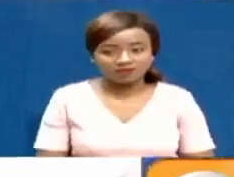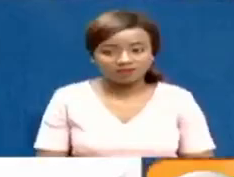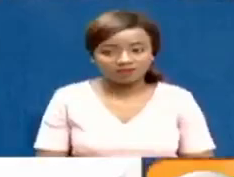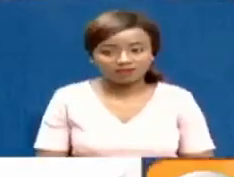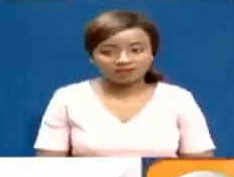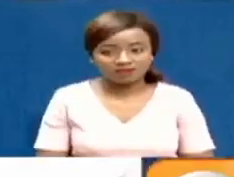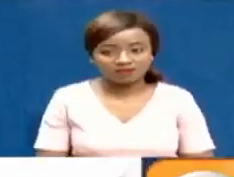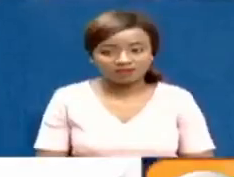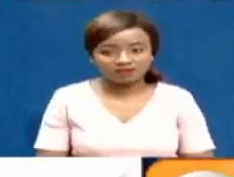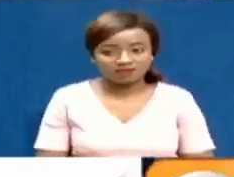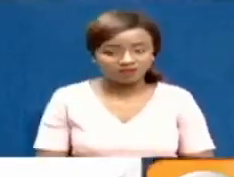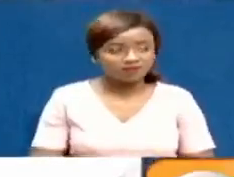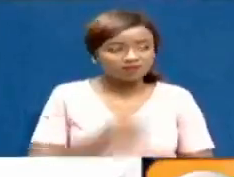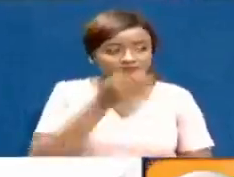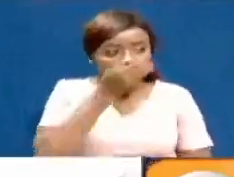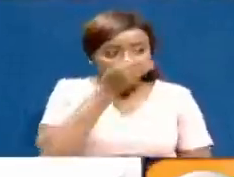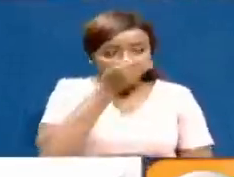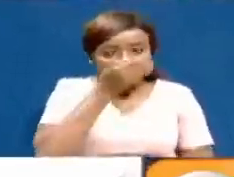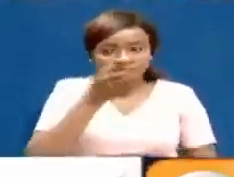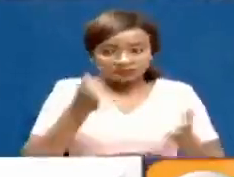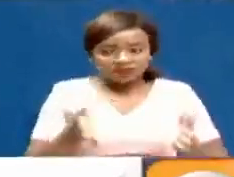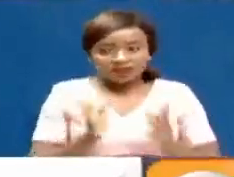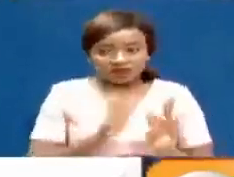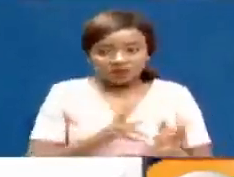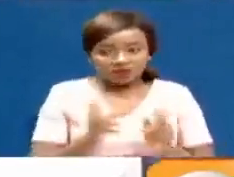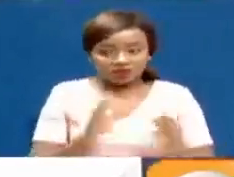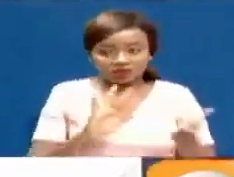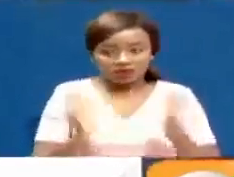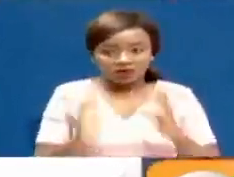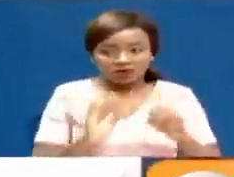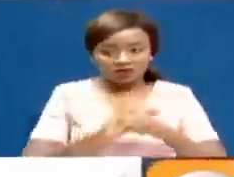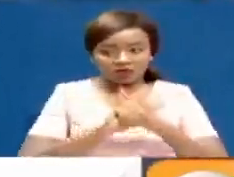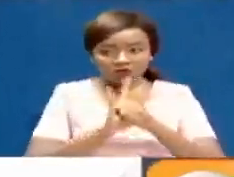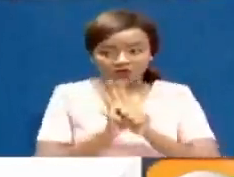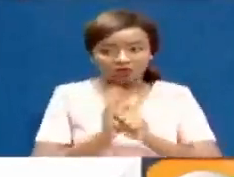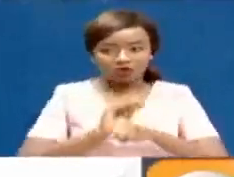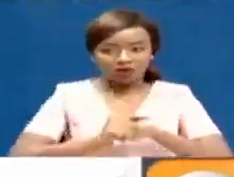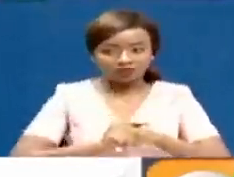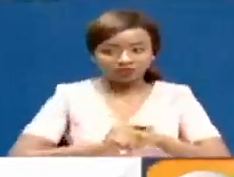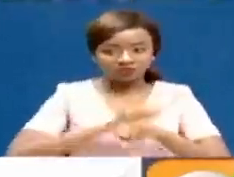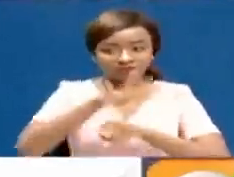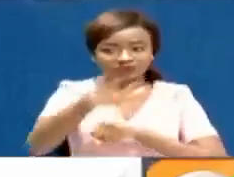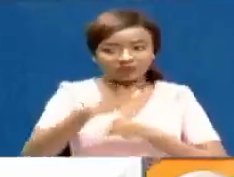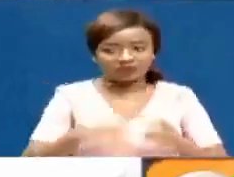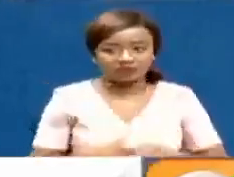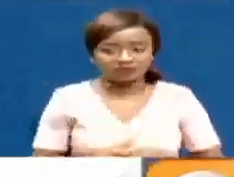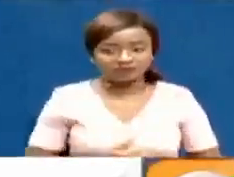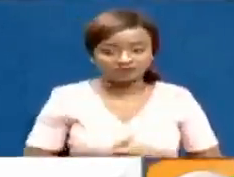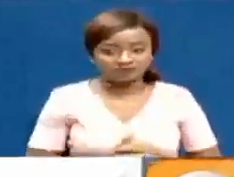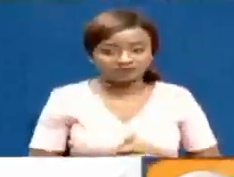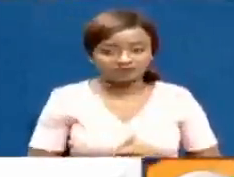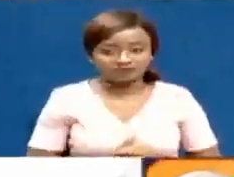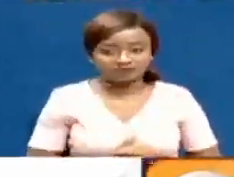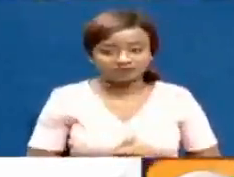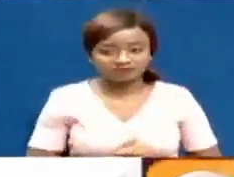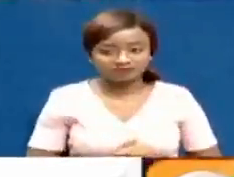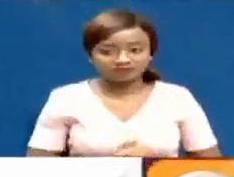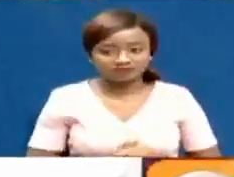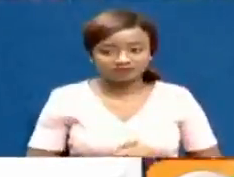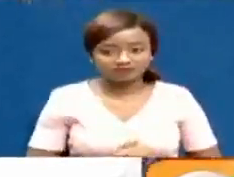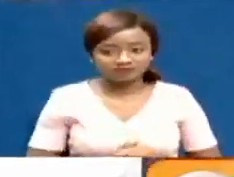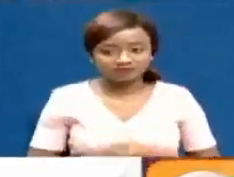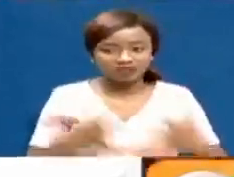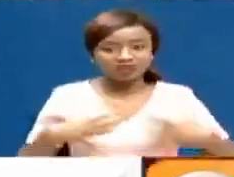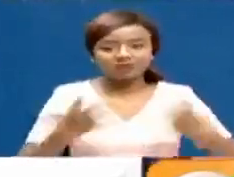Face masks have become the new norm to help prevent the spread of coronavirus from person to person. With a government order for people to wear face masks as a